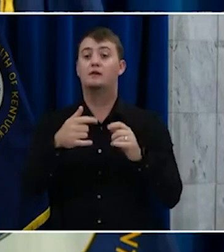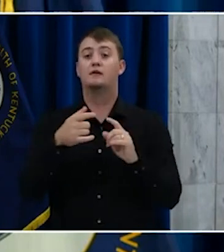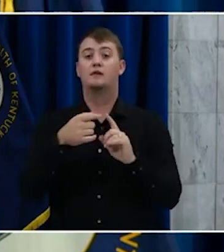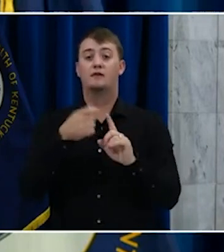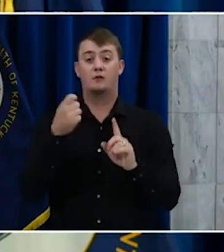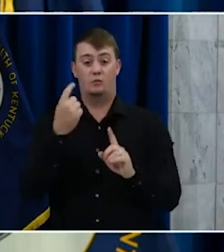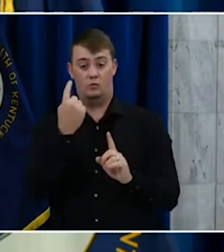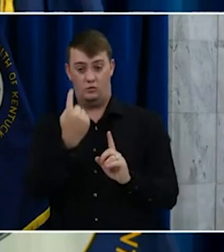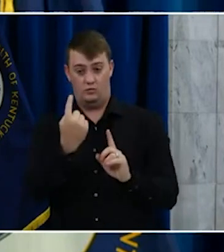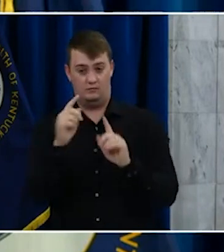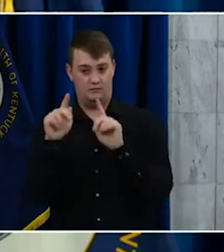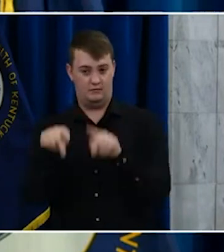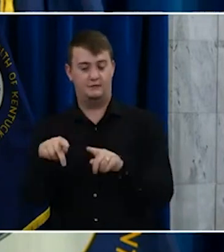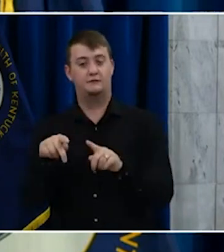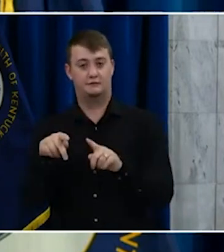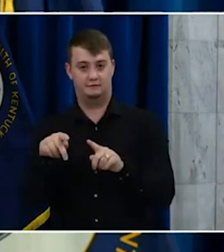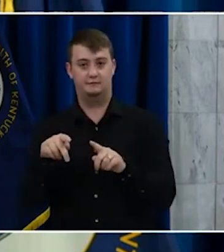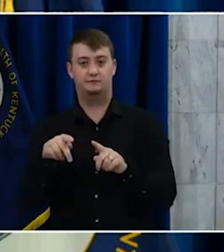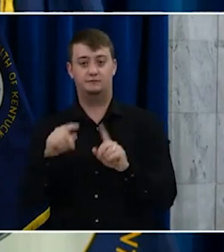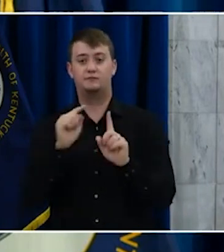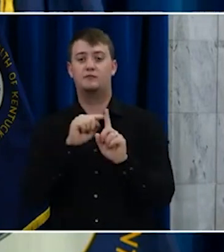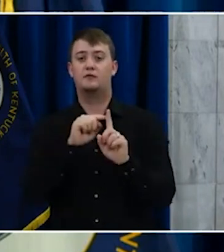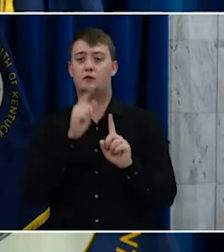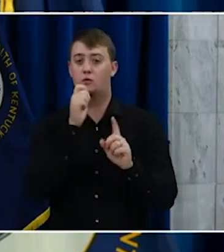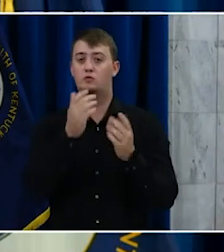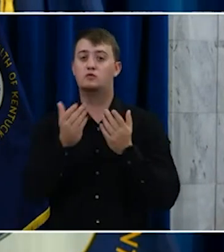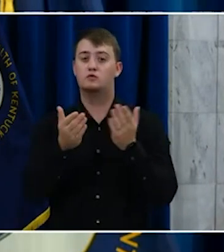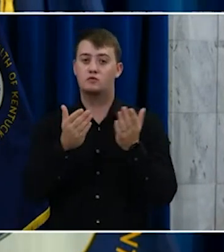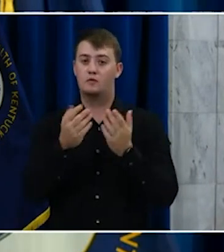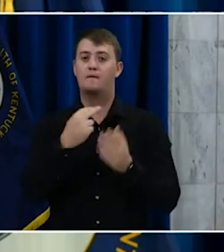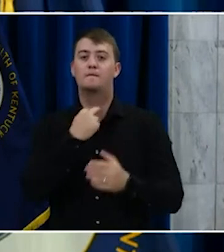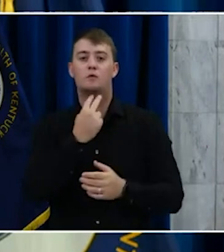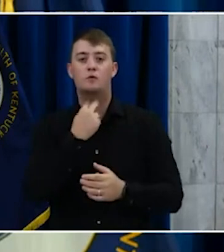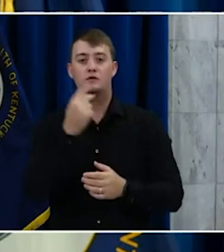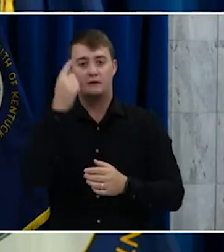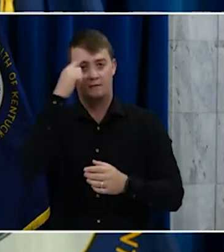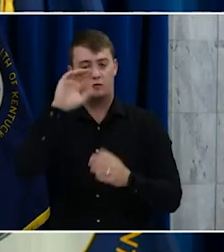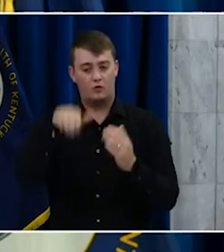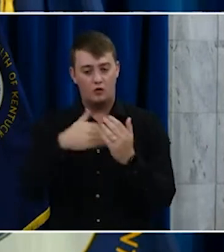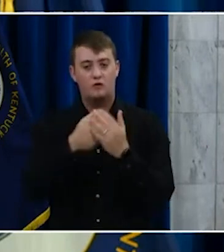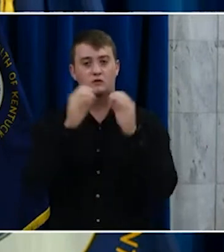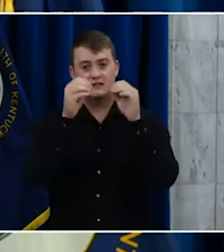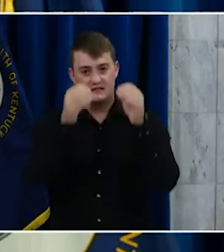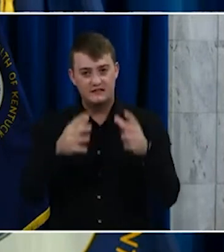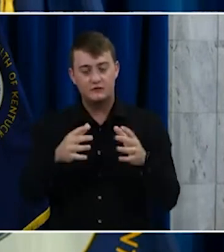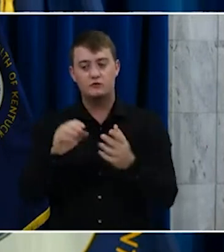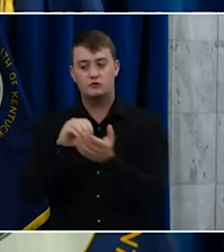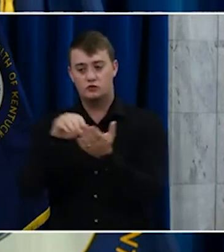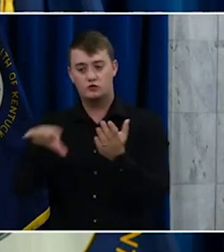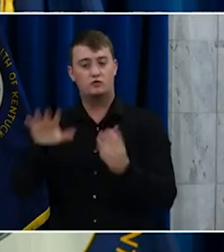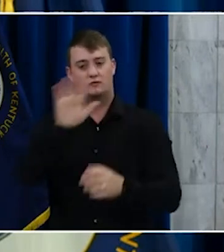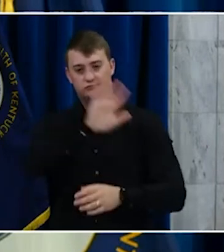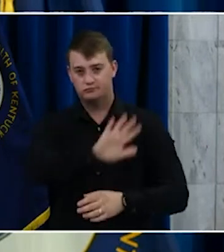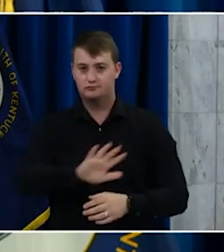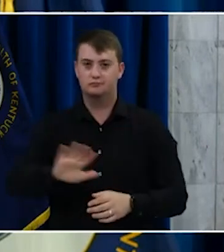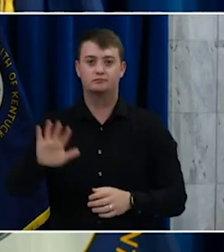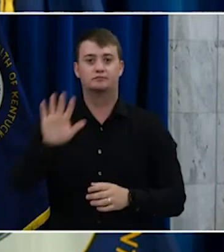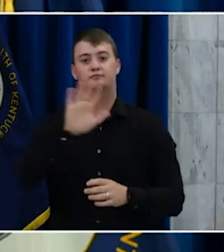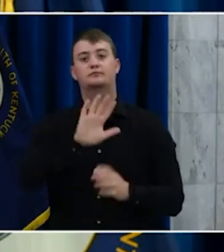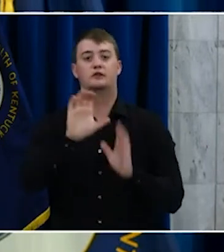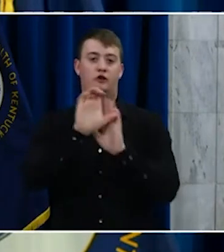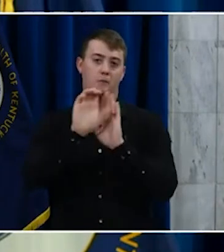one individual who serves as a voice for all teachers and students across